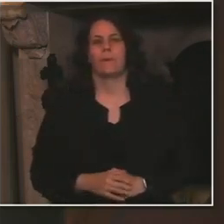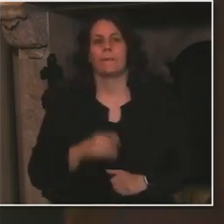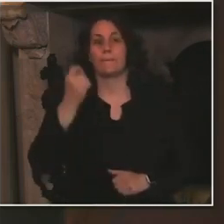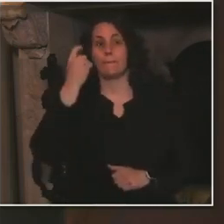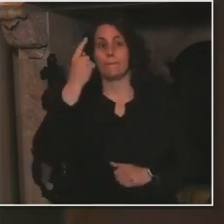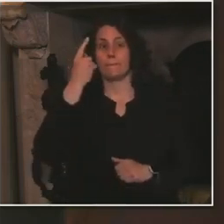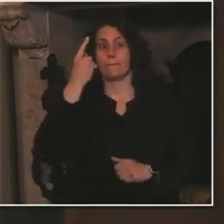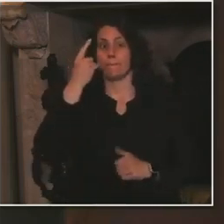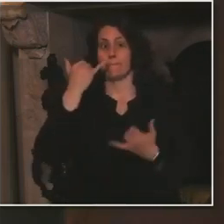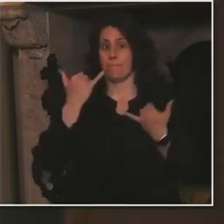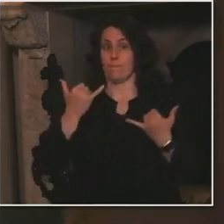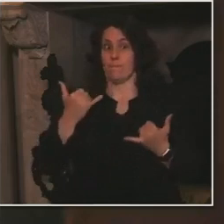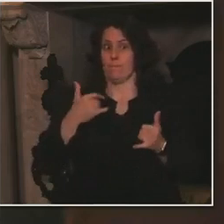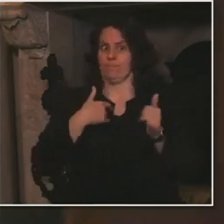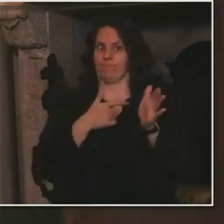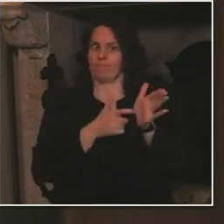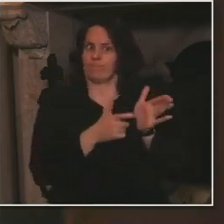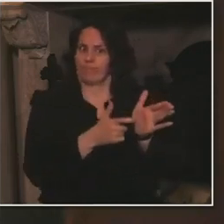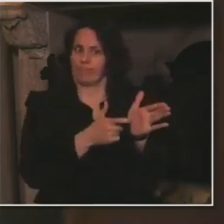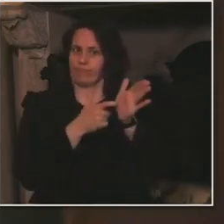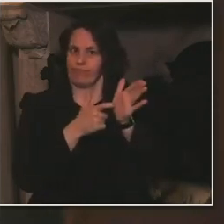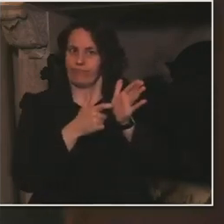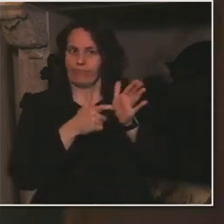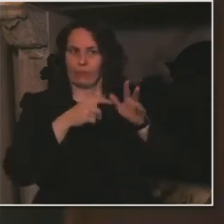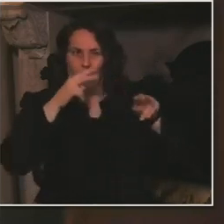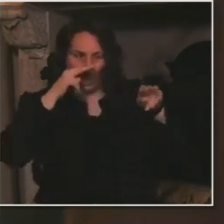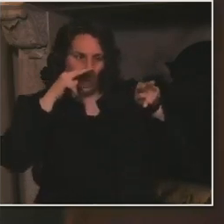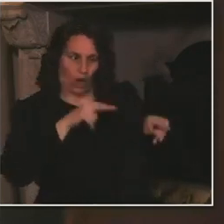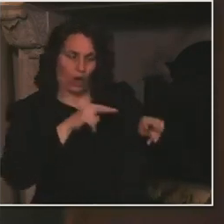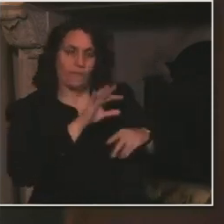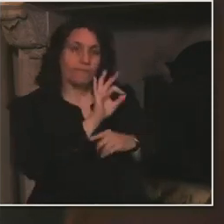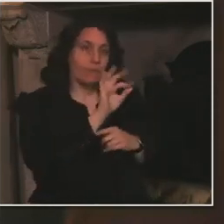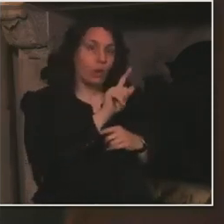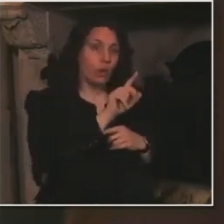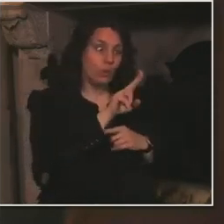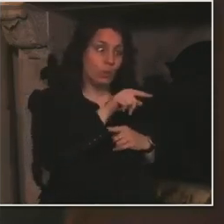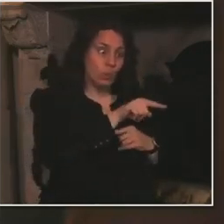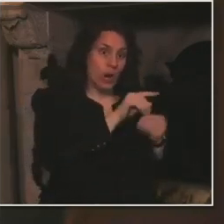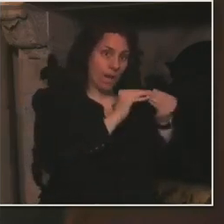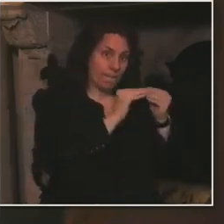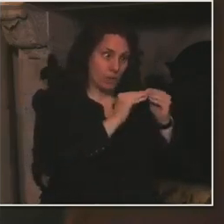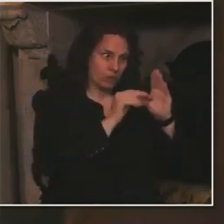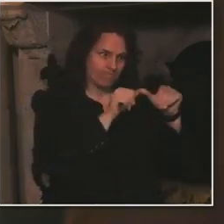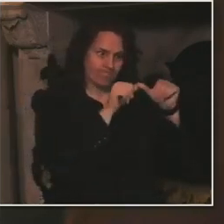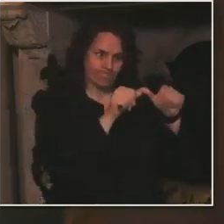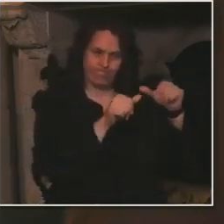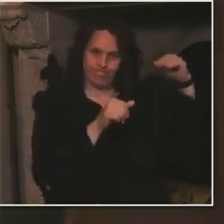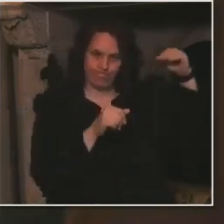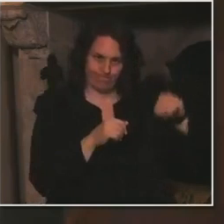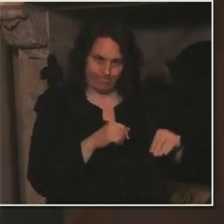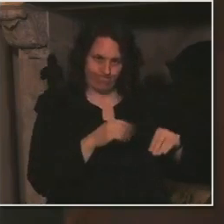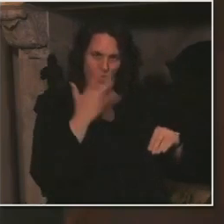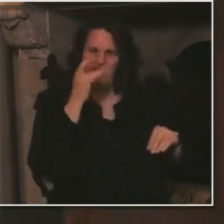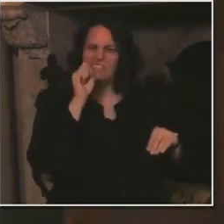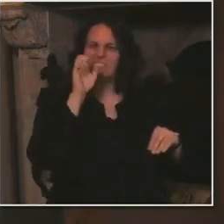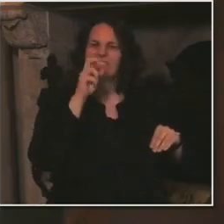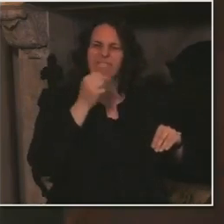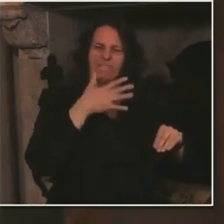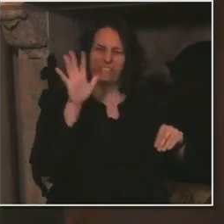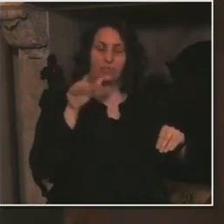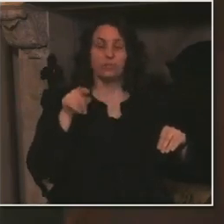COVID-19, as well as a downward trajectory in positive tests as a percentage of total tests. Graphs on the